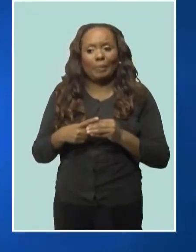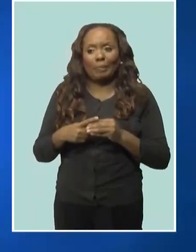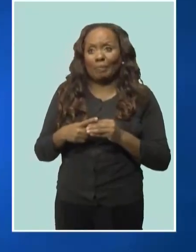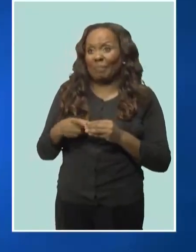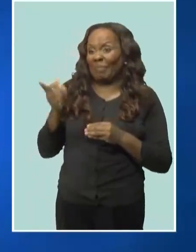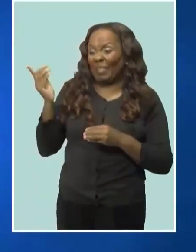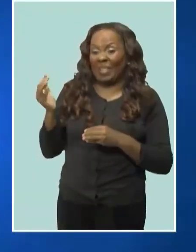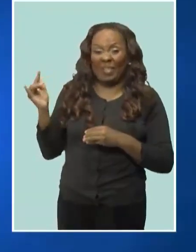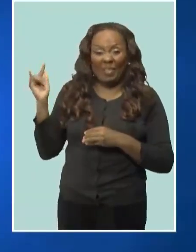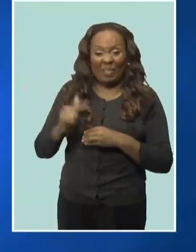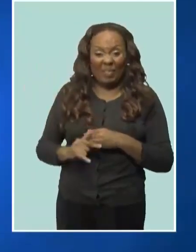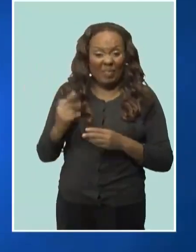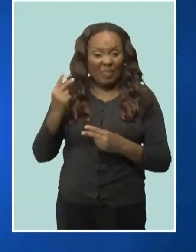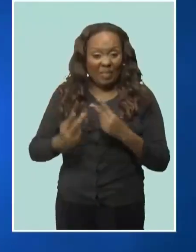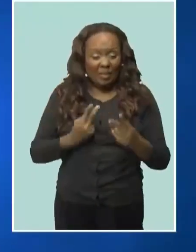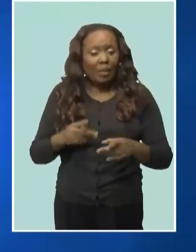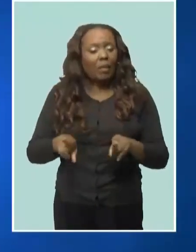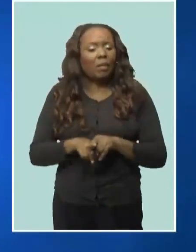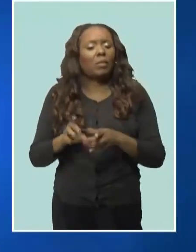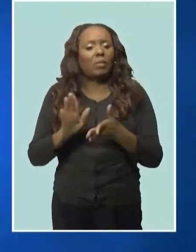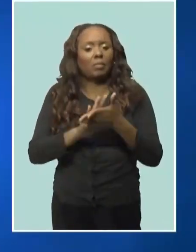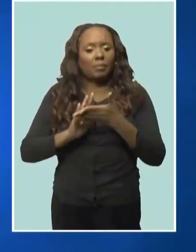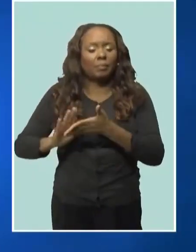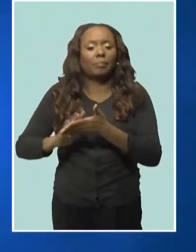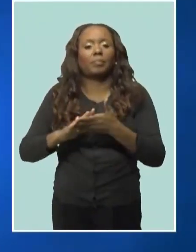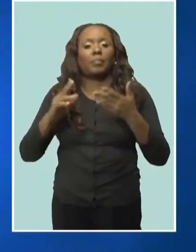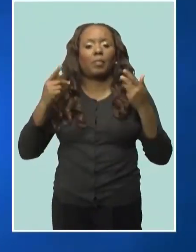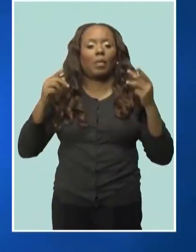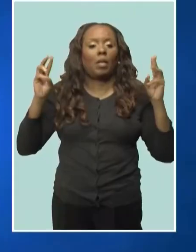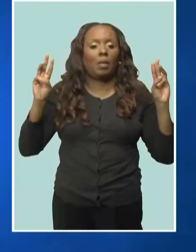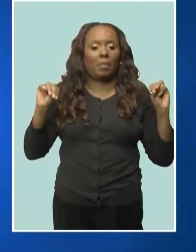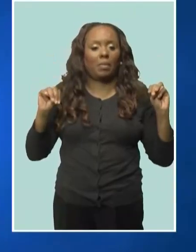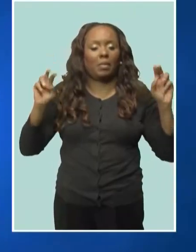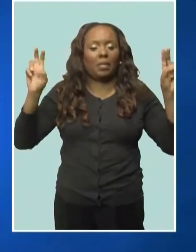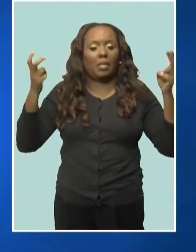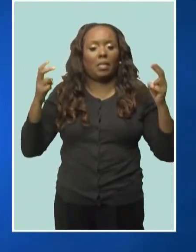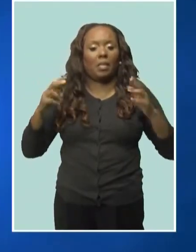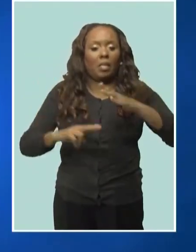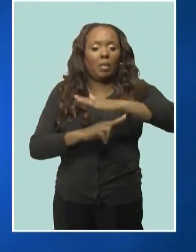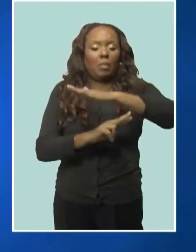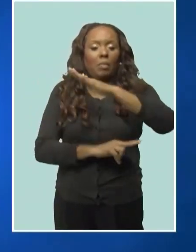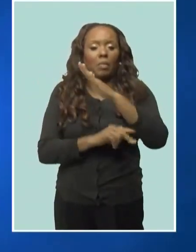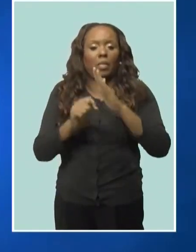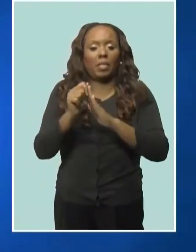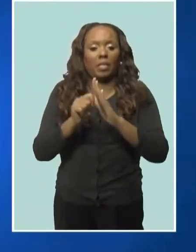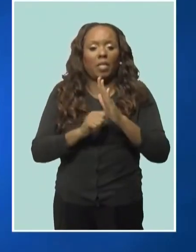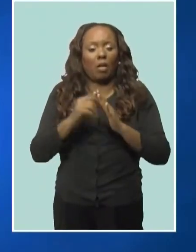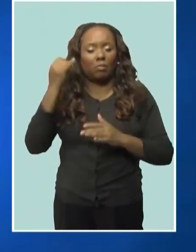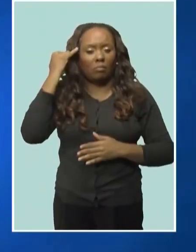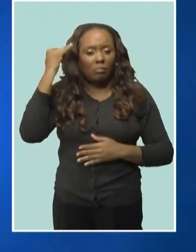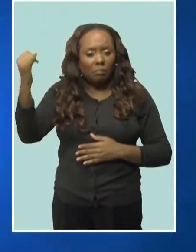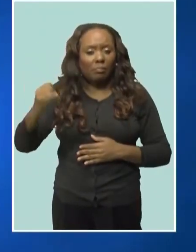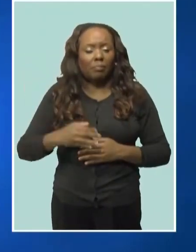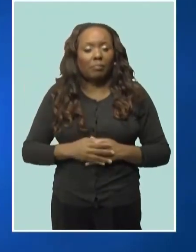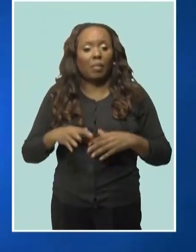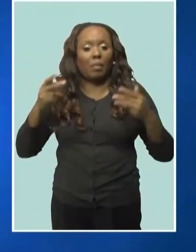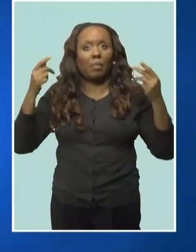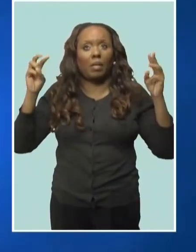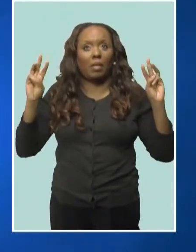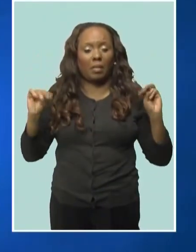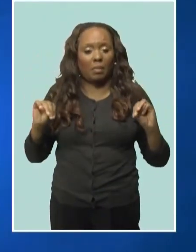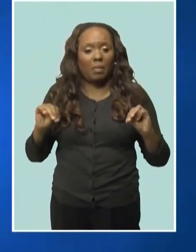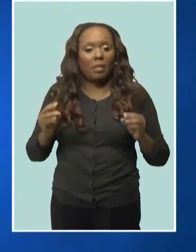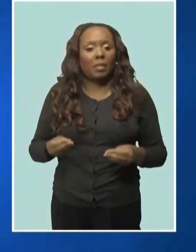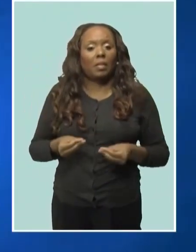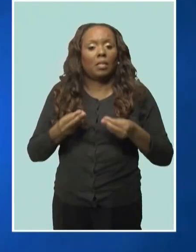Amor Motley's Bridgetown initiative, which seeks to reform the global financial system. Prime Minister Motley, who was in the audience, gifted